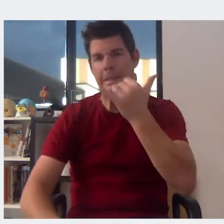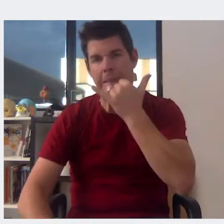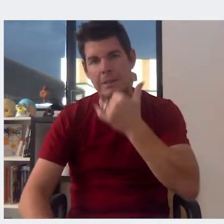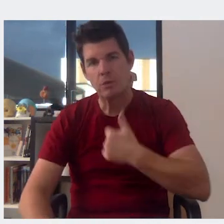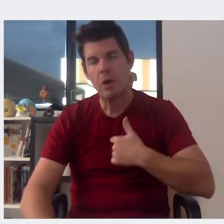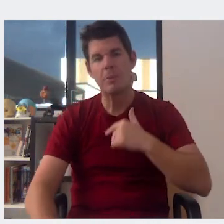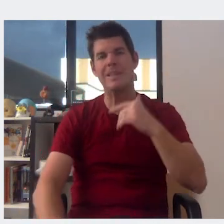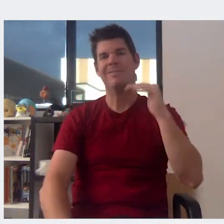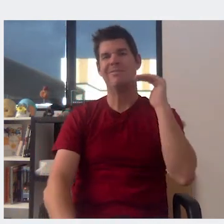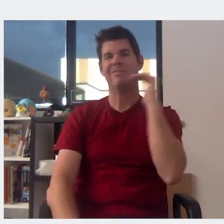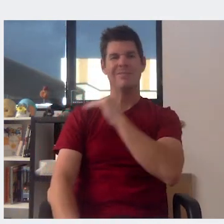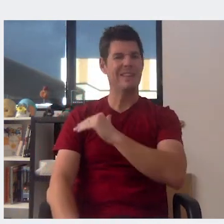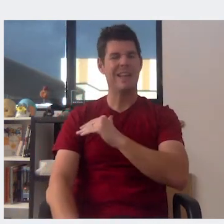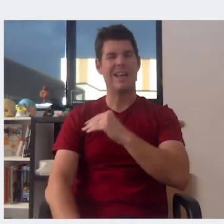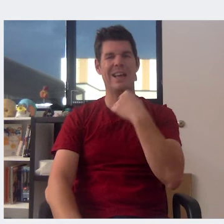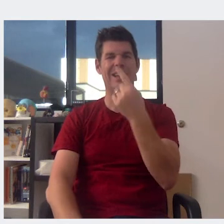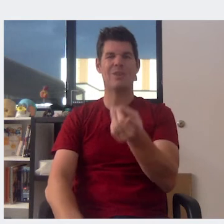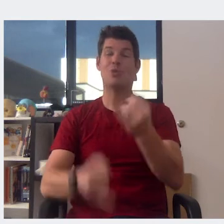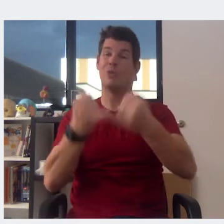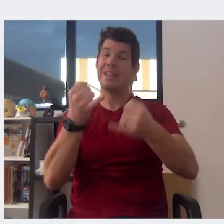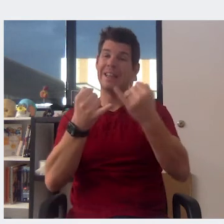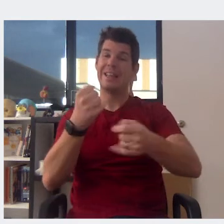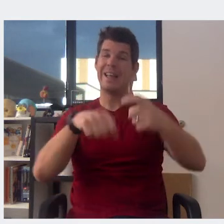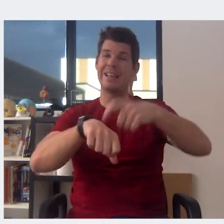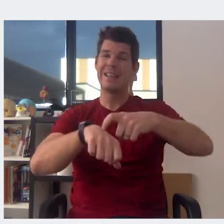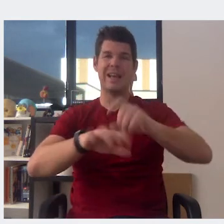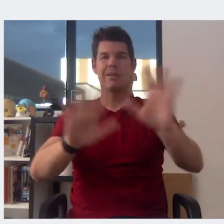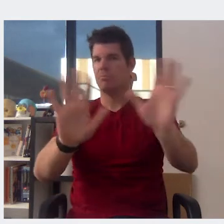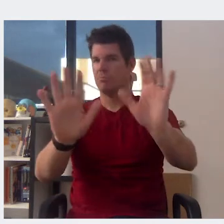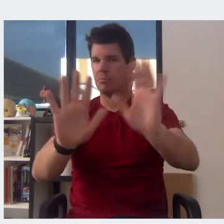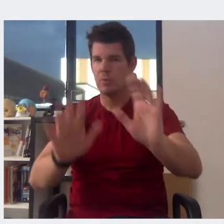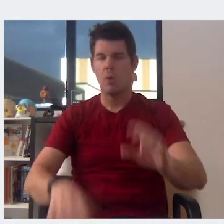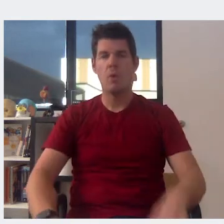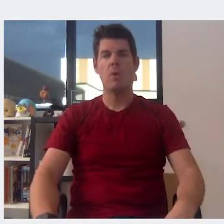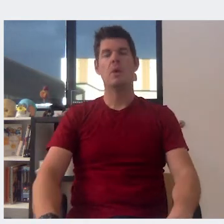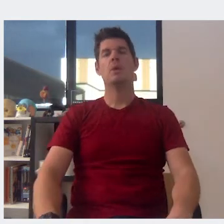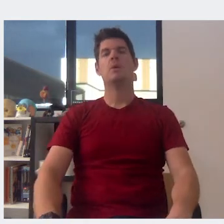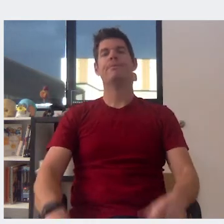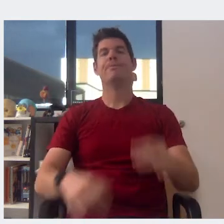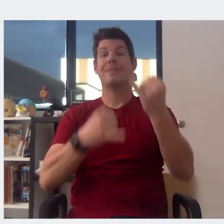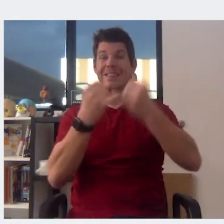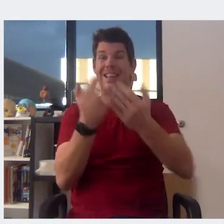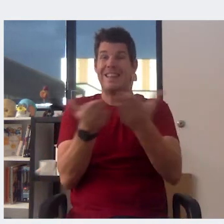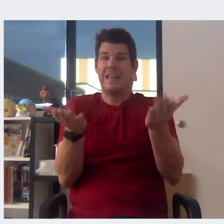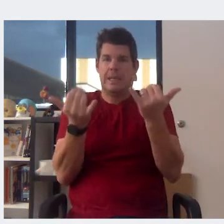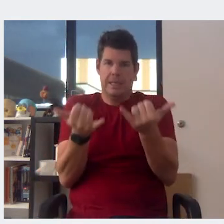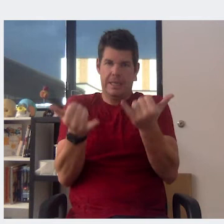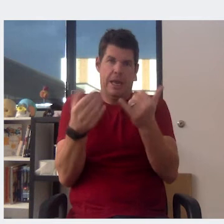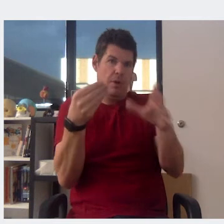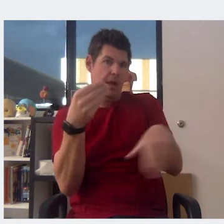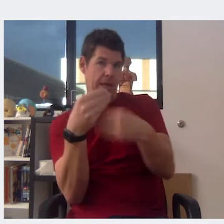and I want to change the timing of that little animation that I made. Easiest way to do that is to go under